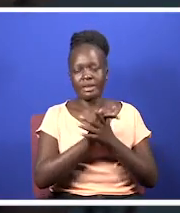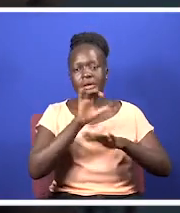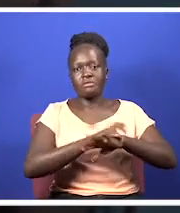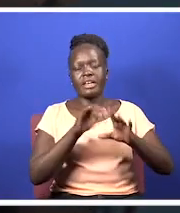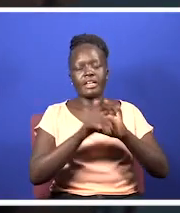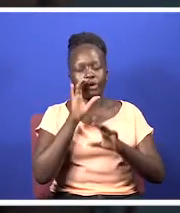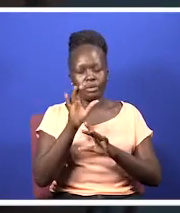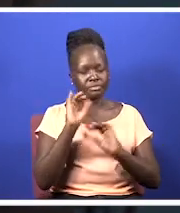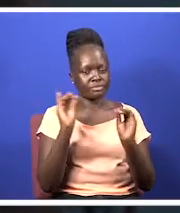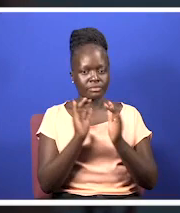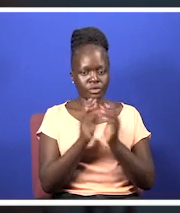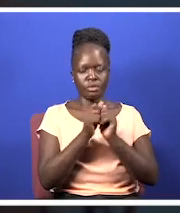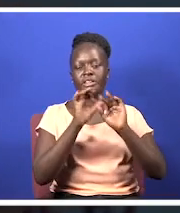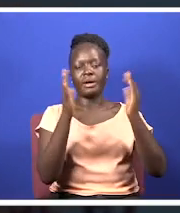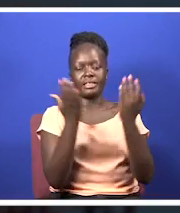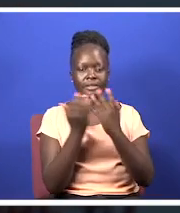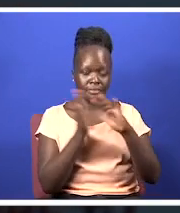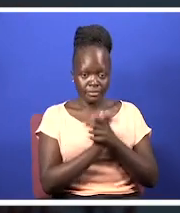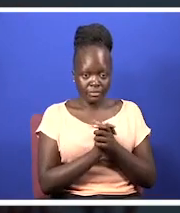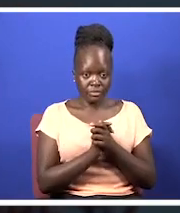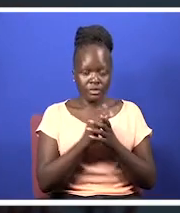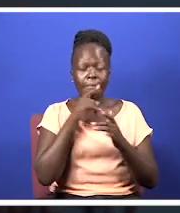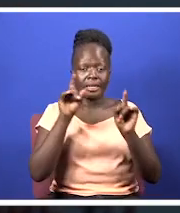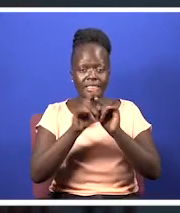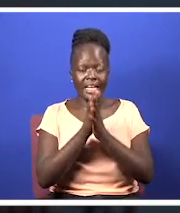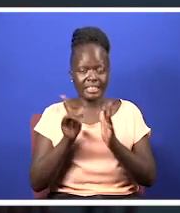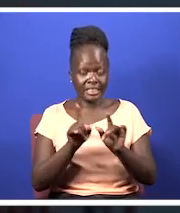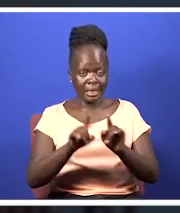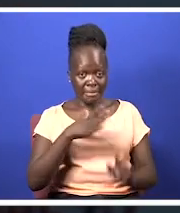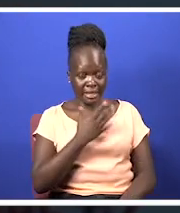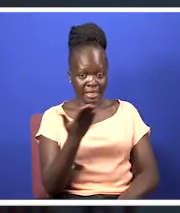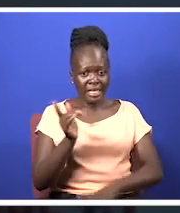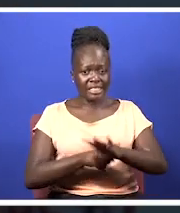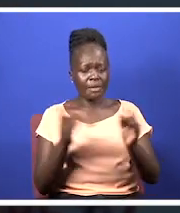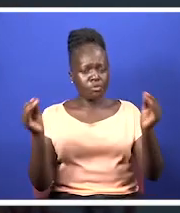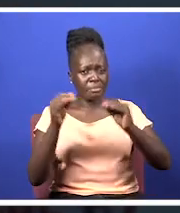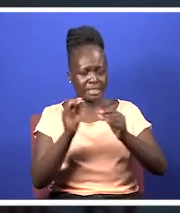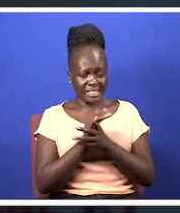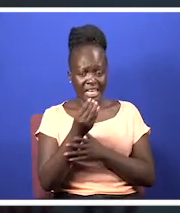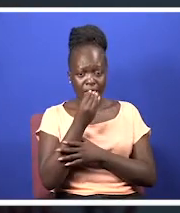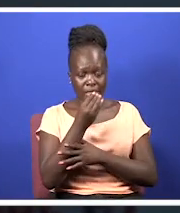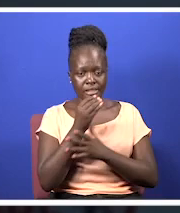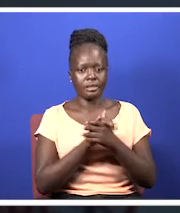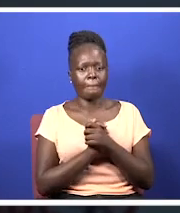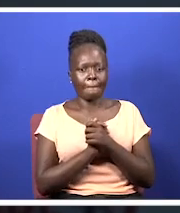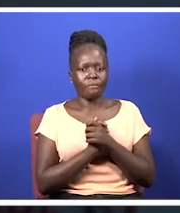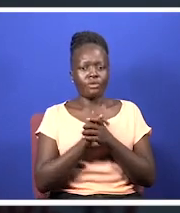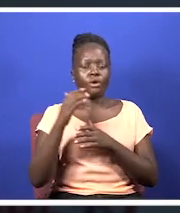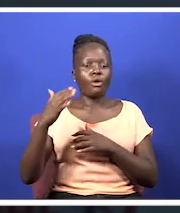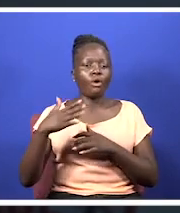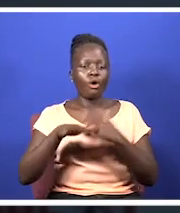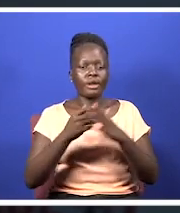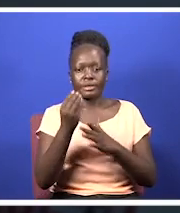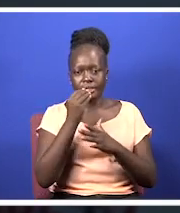finally condemned with the world. So then, my brothers and sisters, when you gather to eat, we should